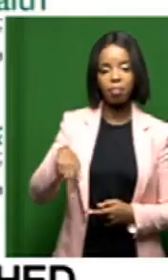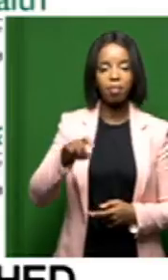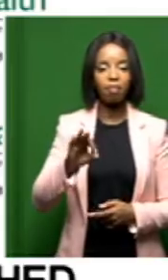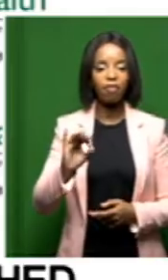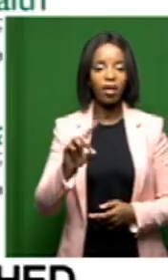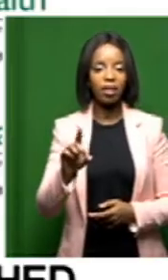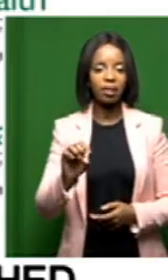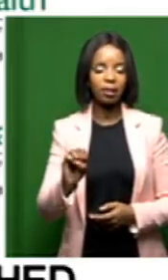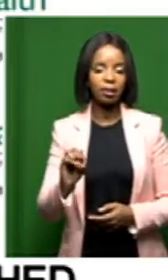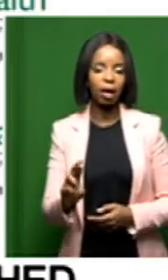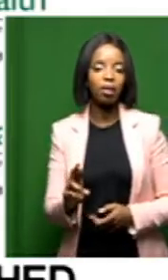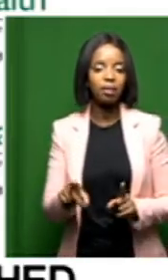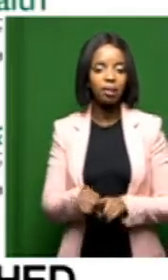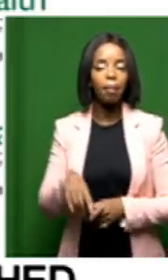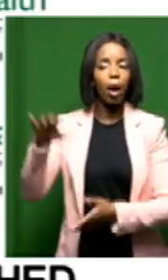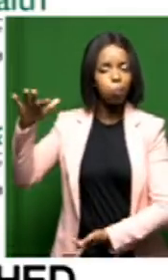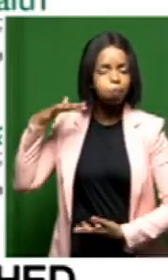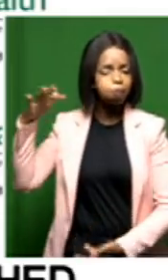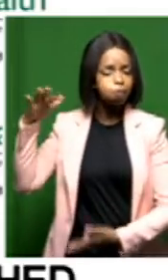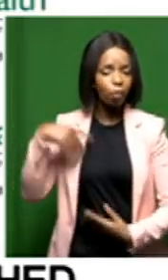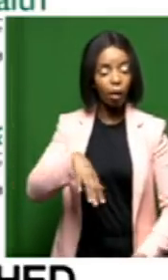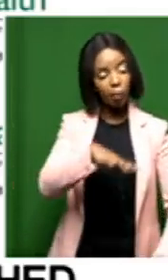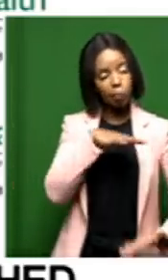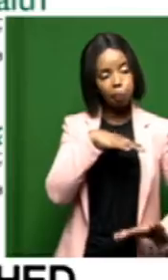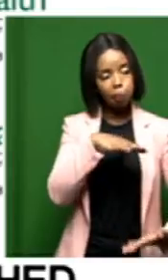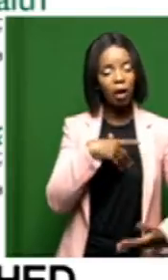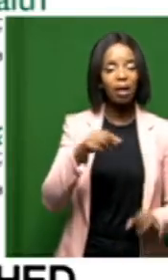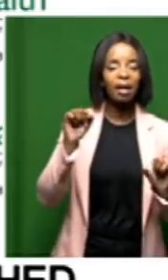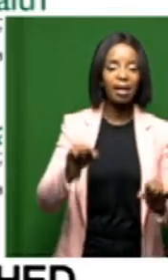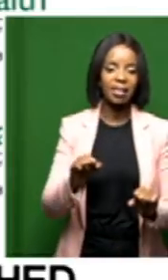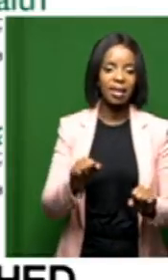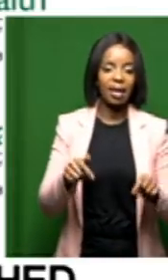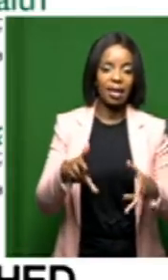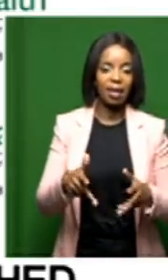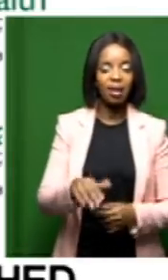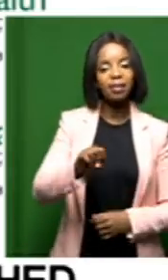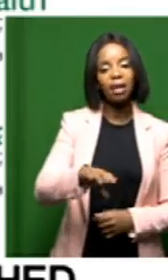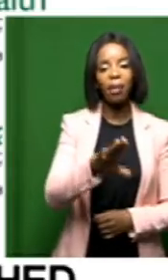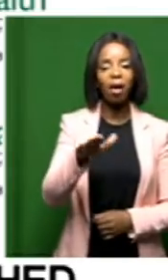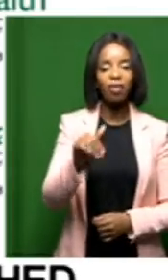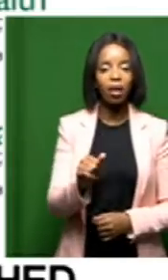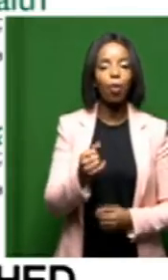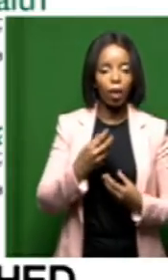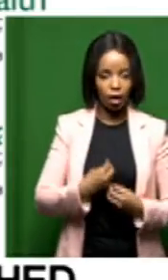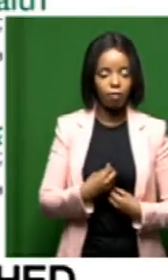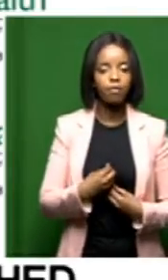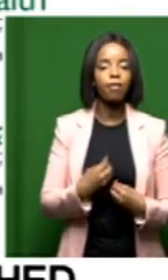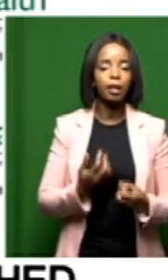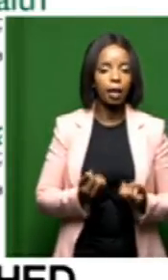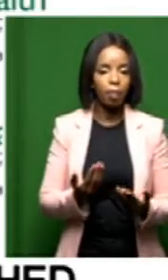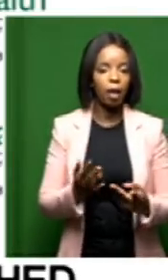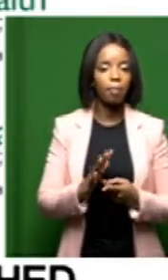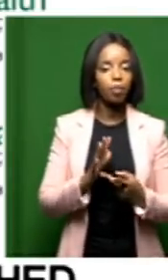the problem, of course, in South Africa, at the current moment, we have the supply, we have the capacity in terms of vaccination